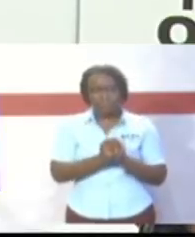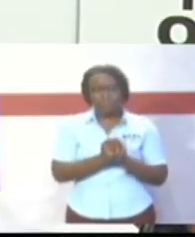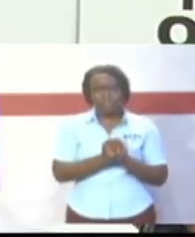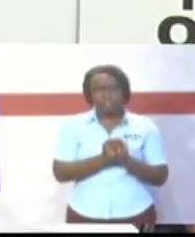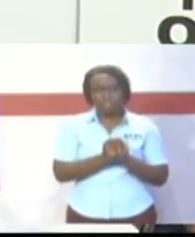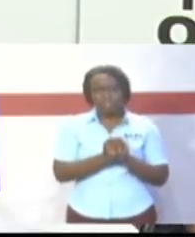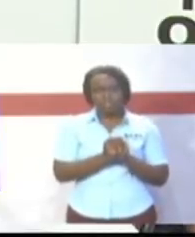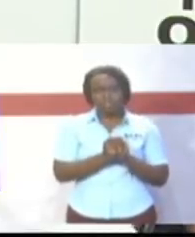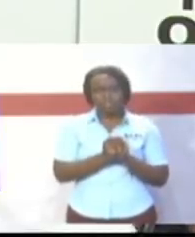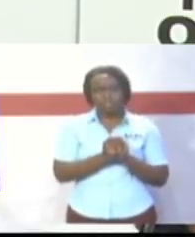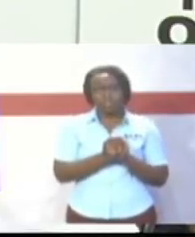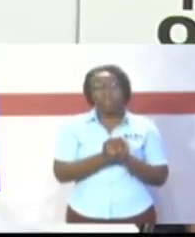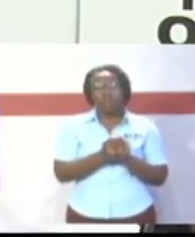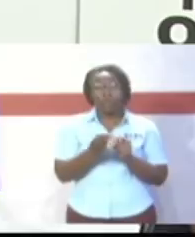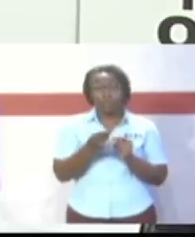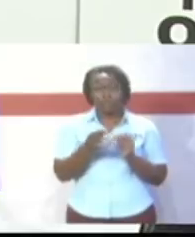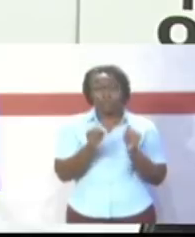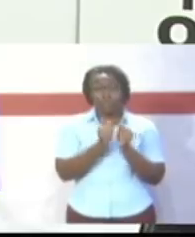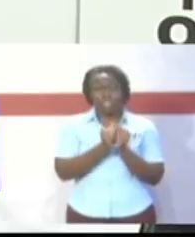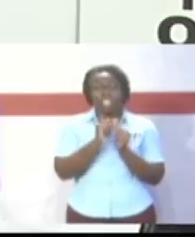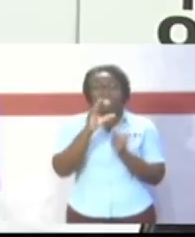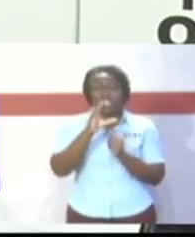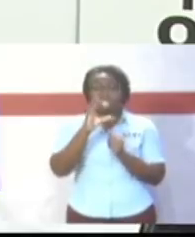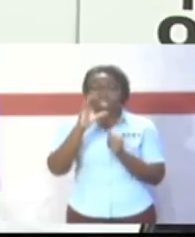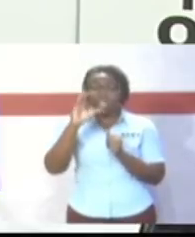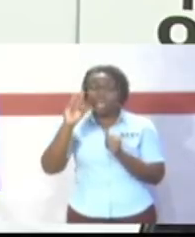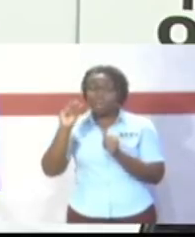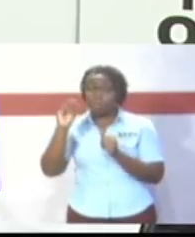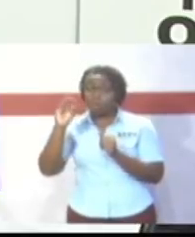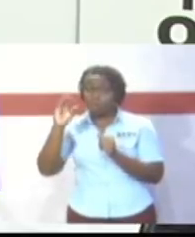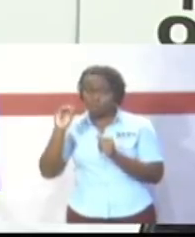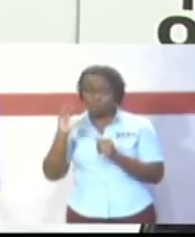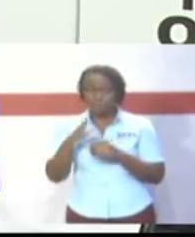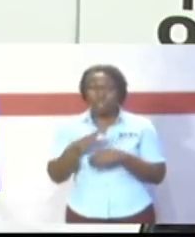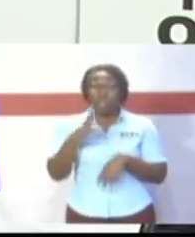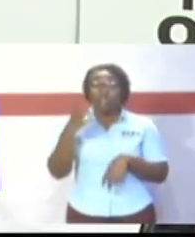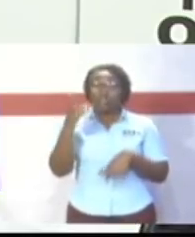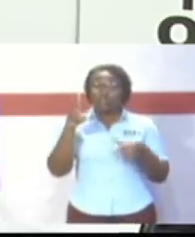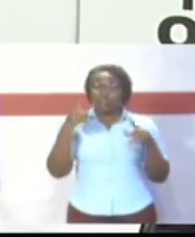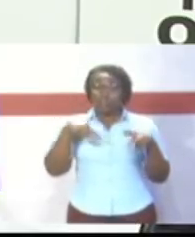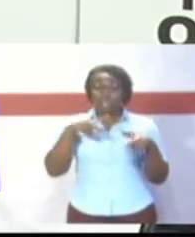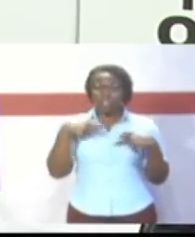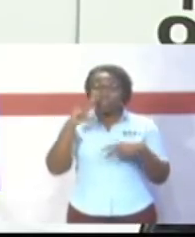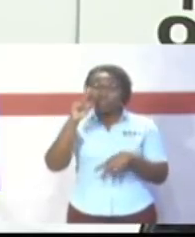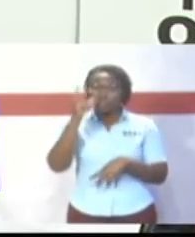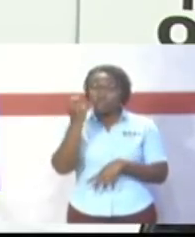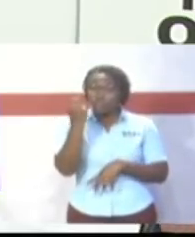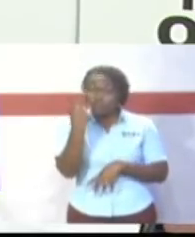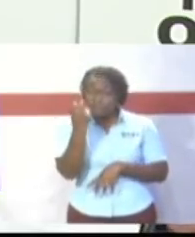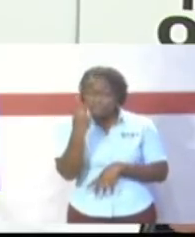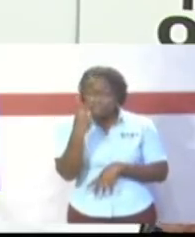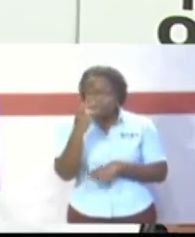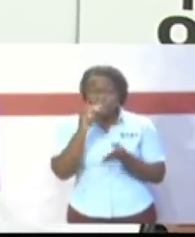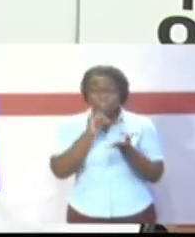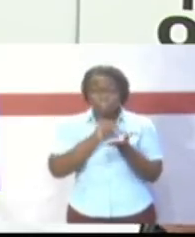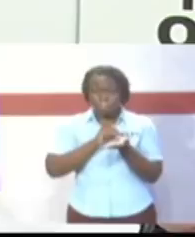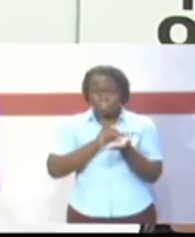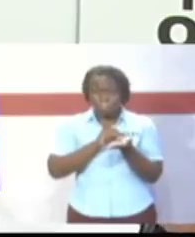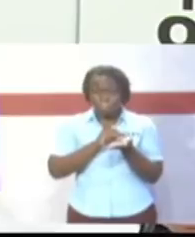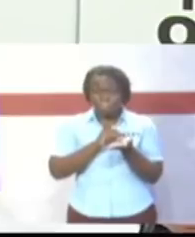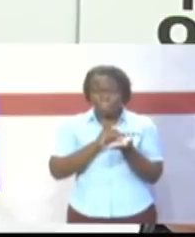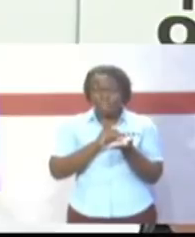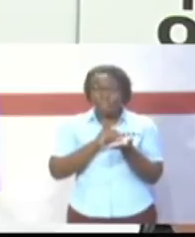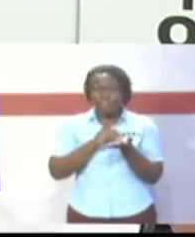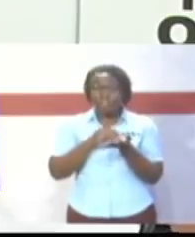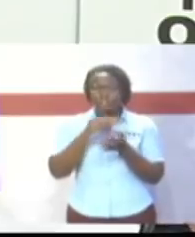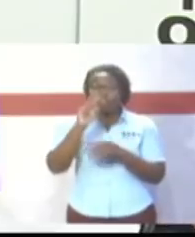our Chief Medical Officer, 12 Mindray ventilators, SV300, which are ventilators